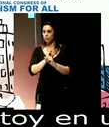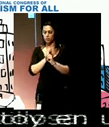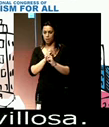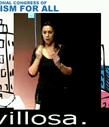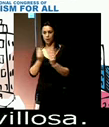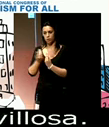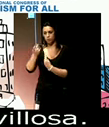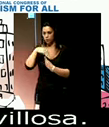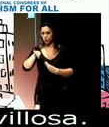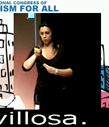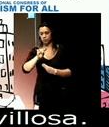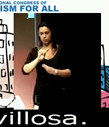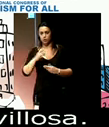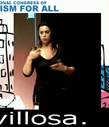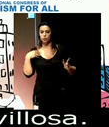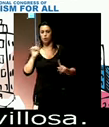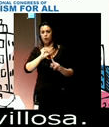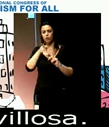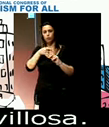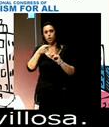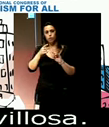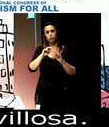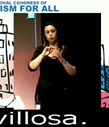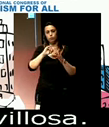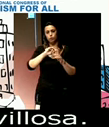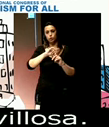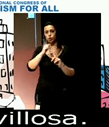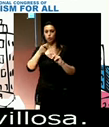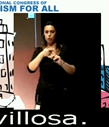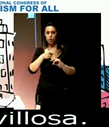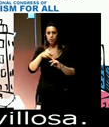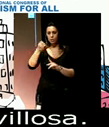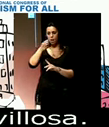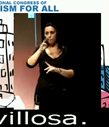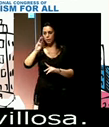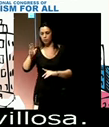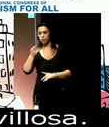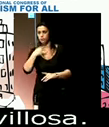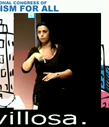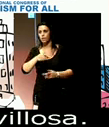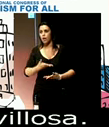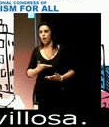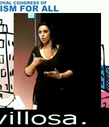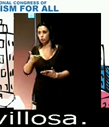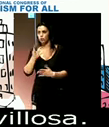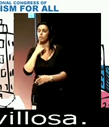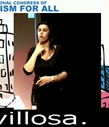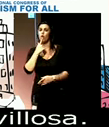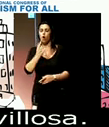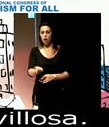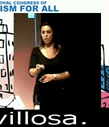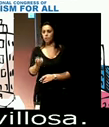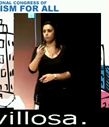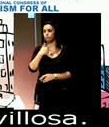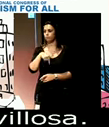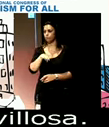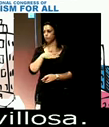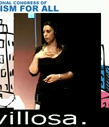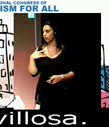solution MindText, an application which helps and hopefully also your ambient